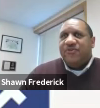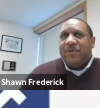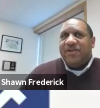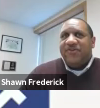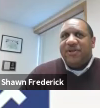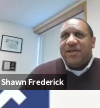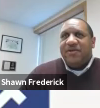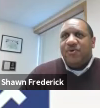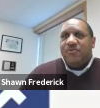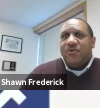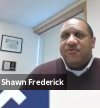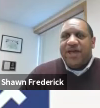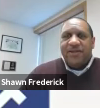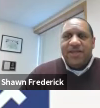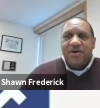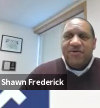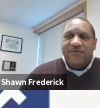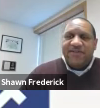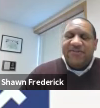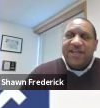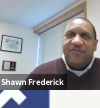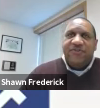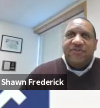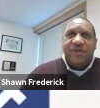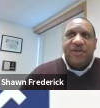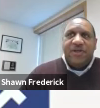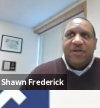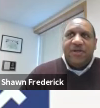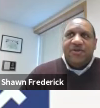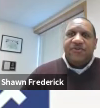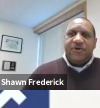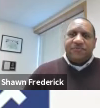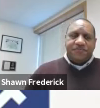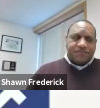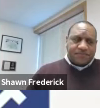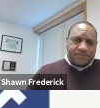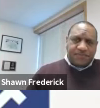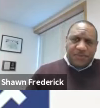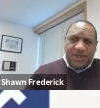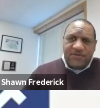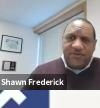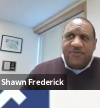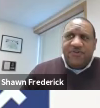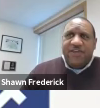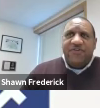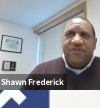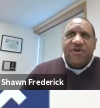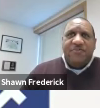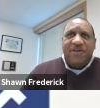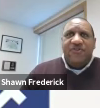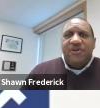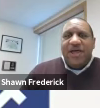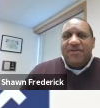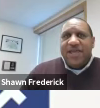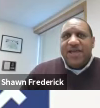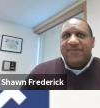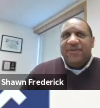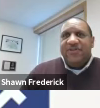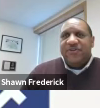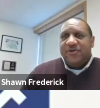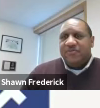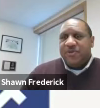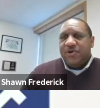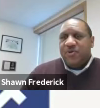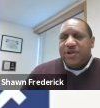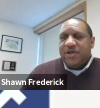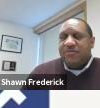of this response, and we're finally here at vaccinations. So, as Jason has already mentioned, a lot of the